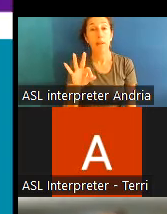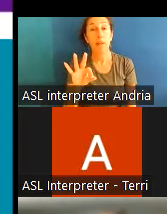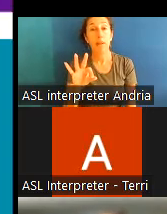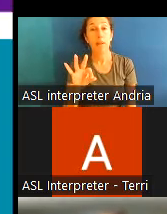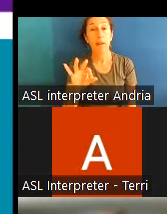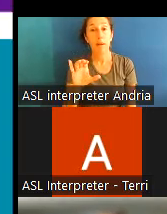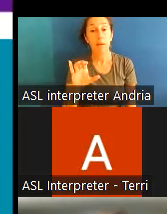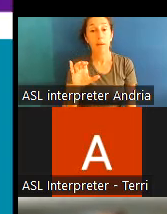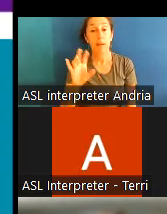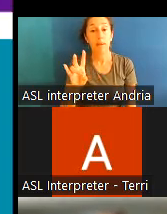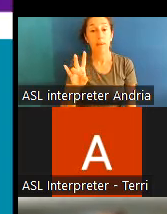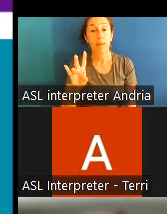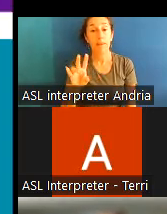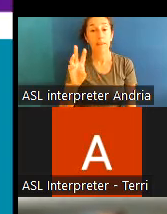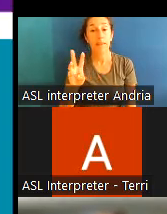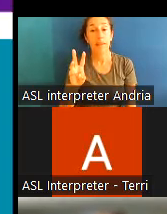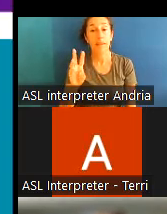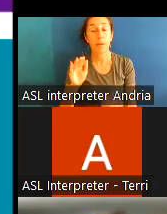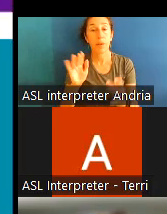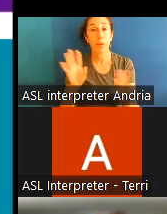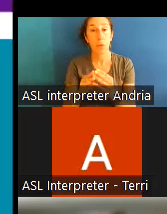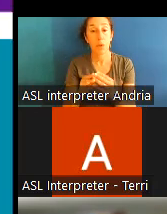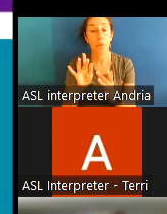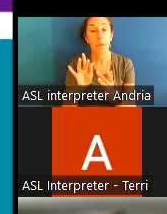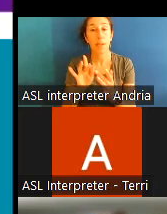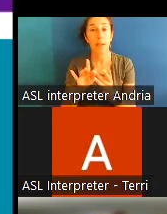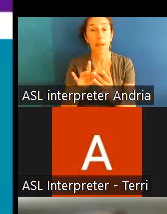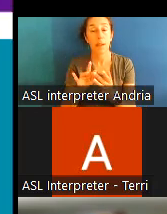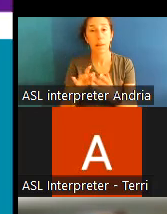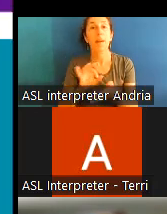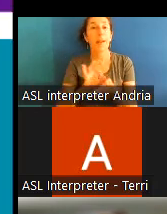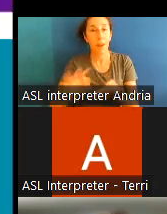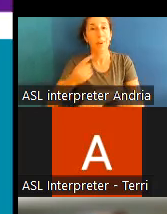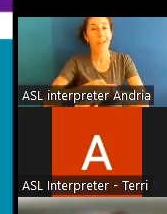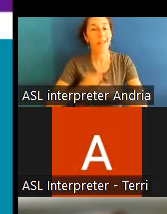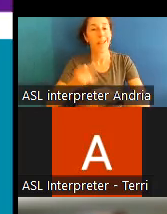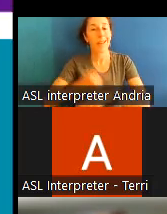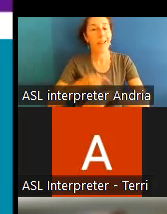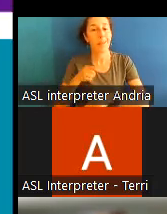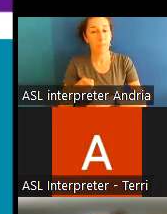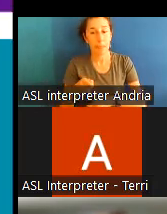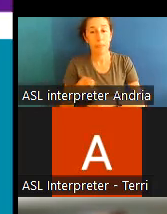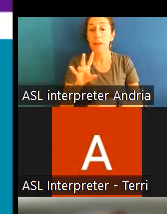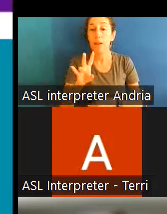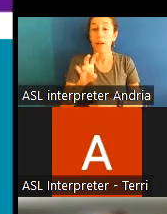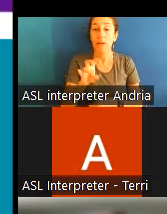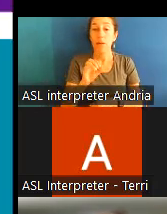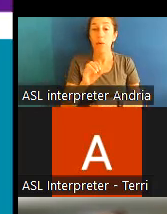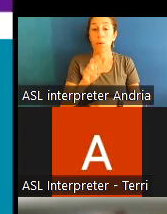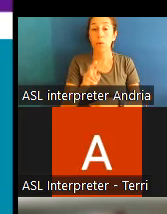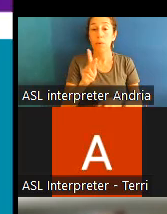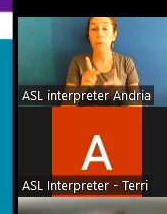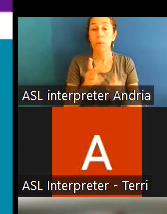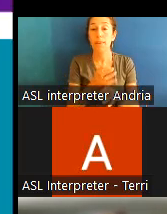contacts on count day. 702 people received services, direct services, and there were 265 additional hotline